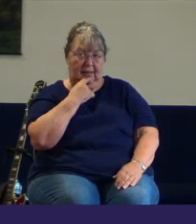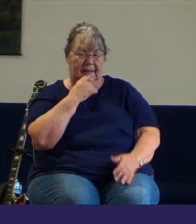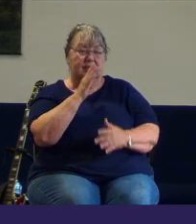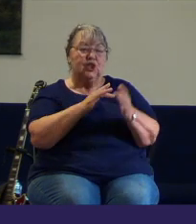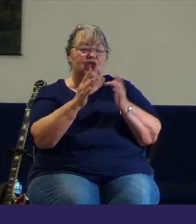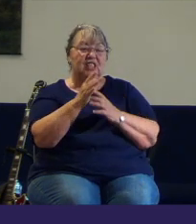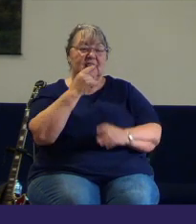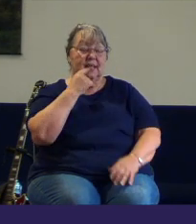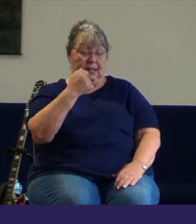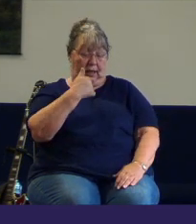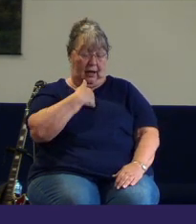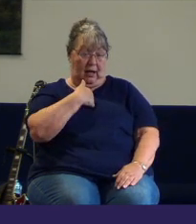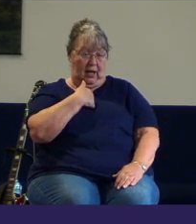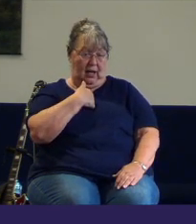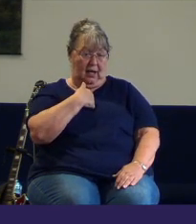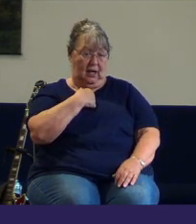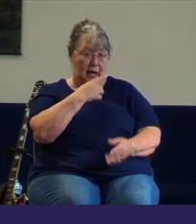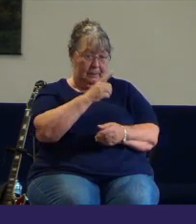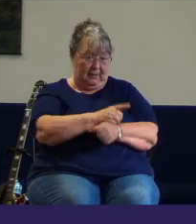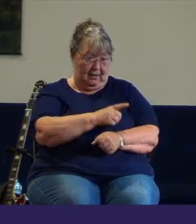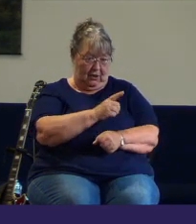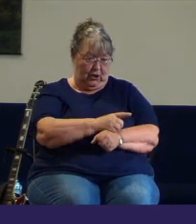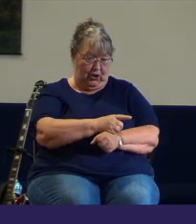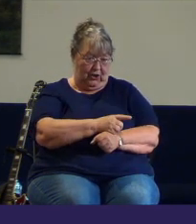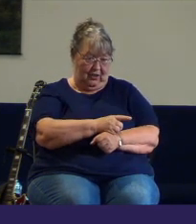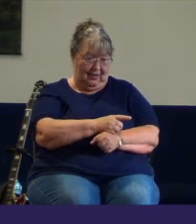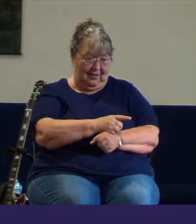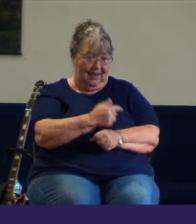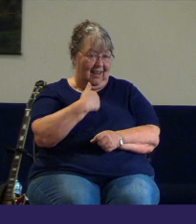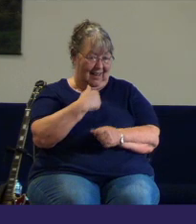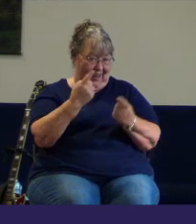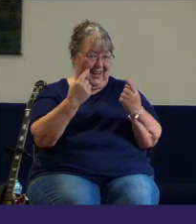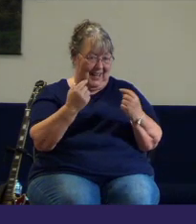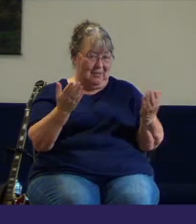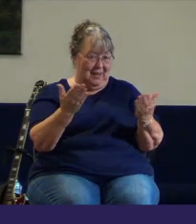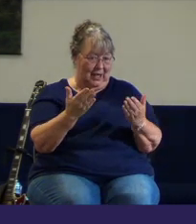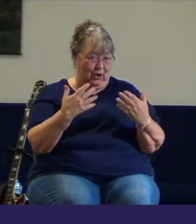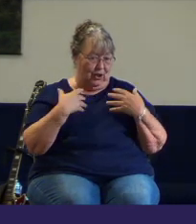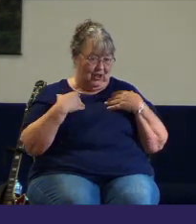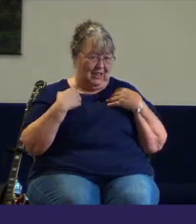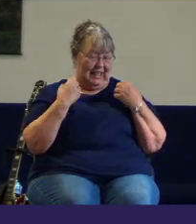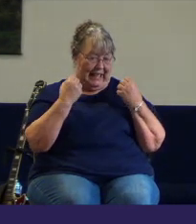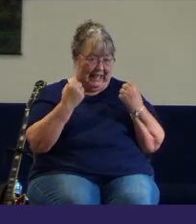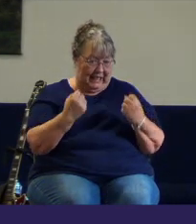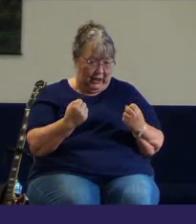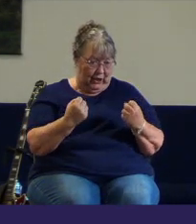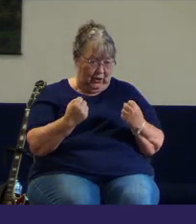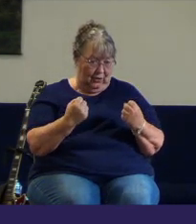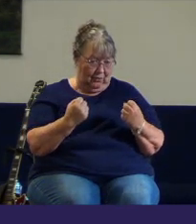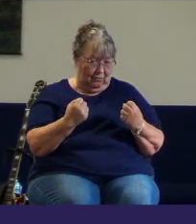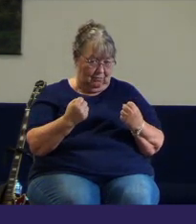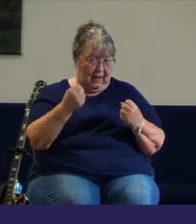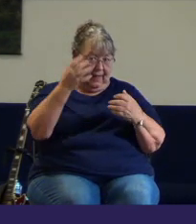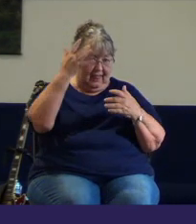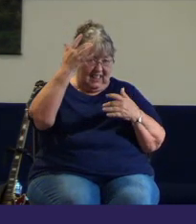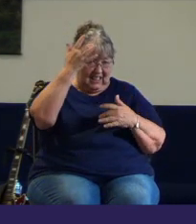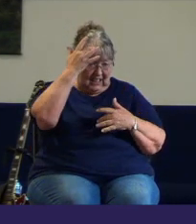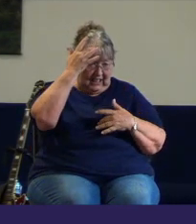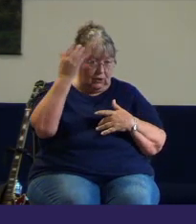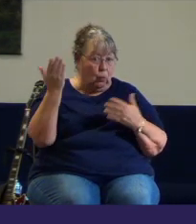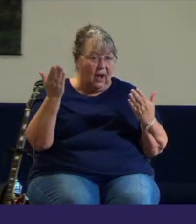doctor. I am the doctor. And I came to heal of the disease of